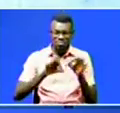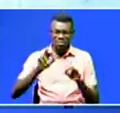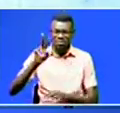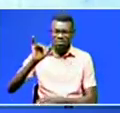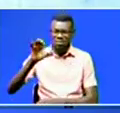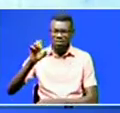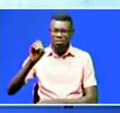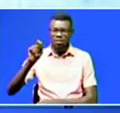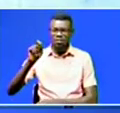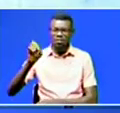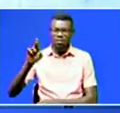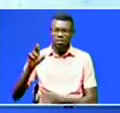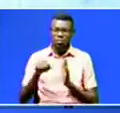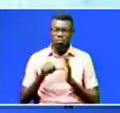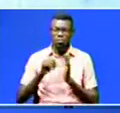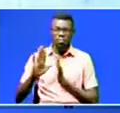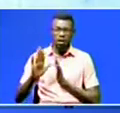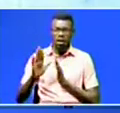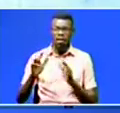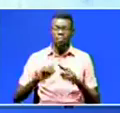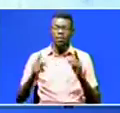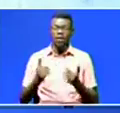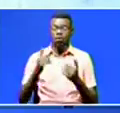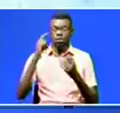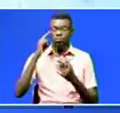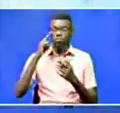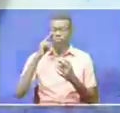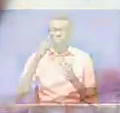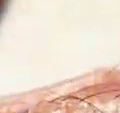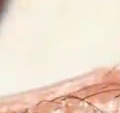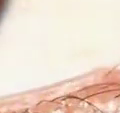his chance at sight thanks to the laser technology.